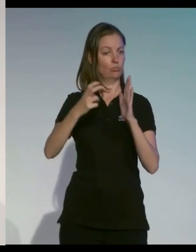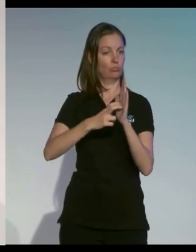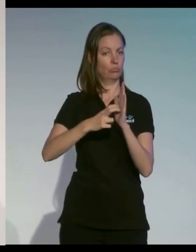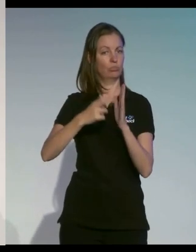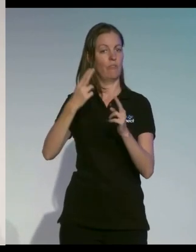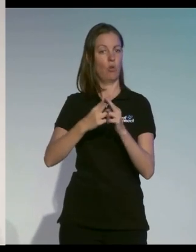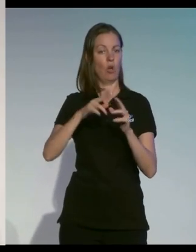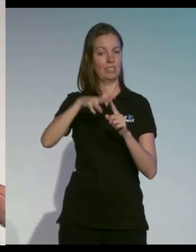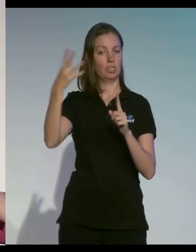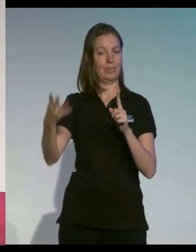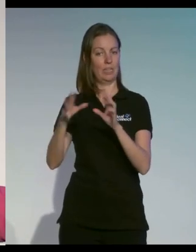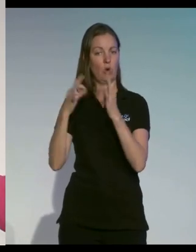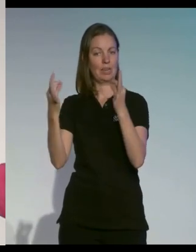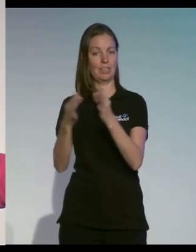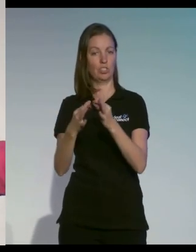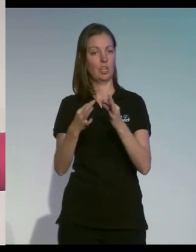Kenya, who said that?